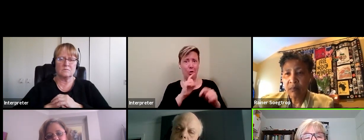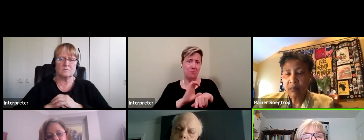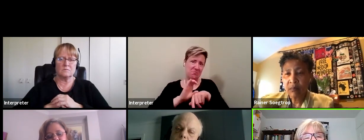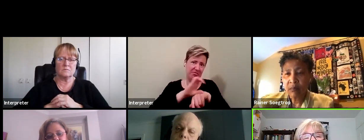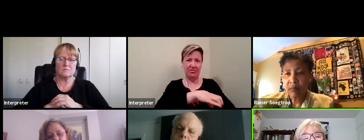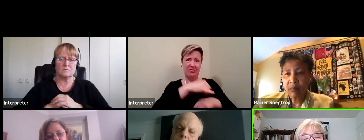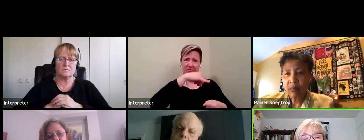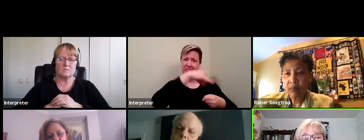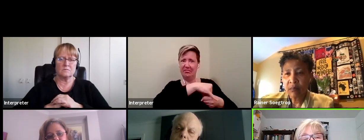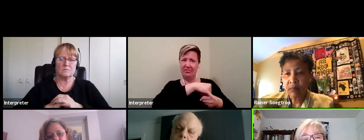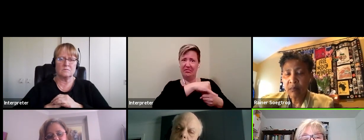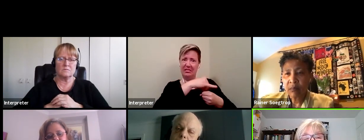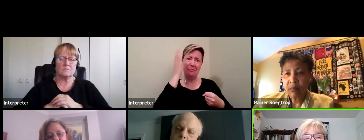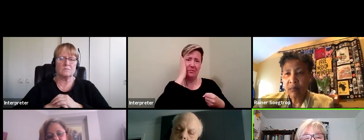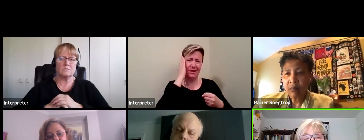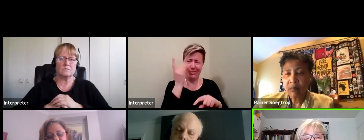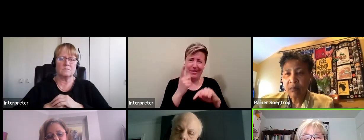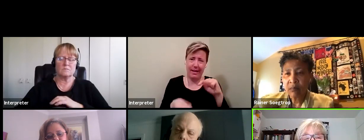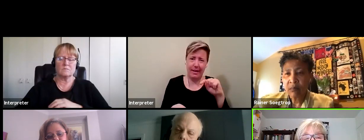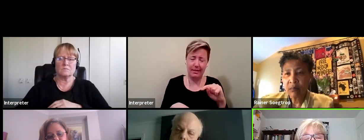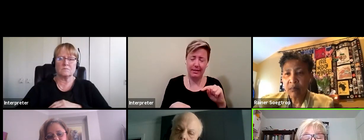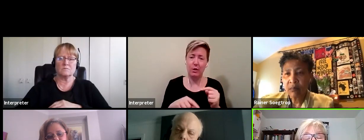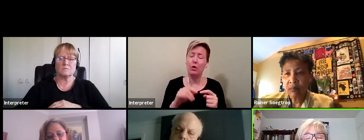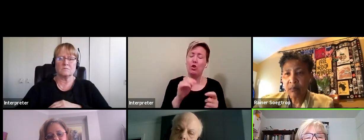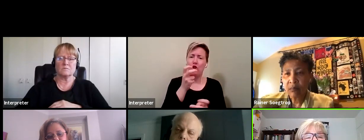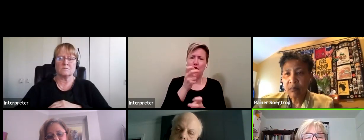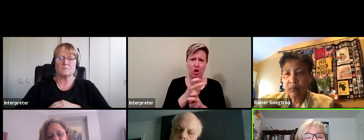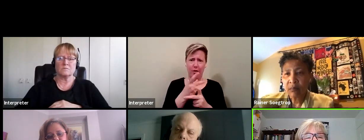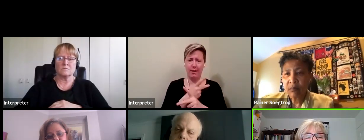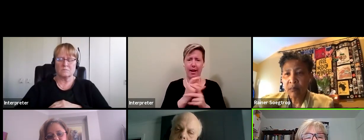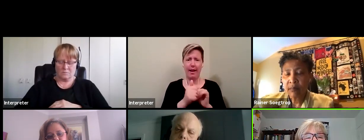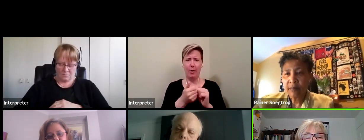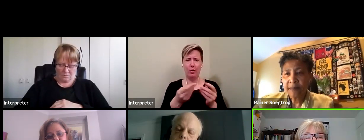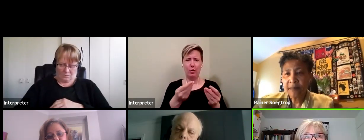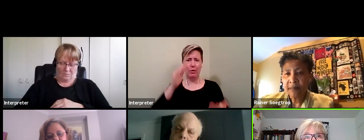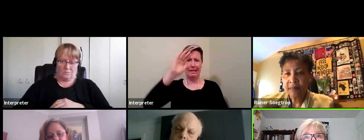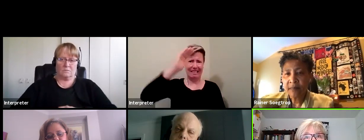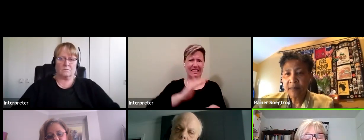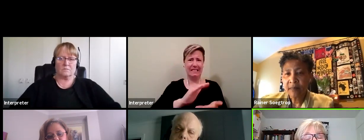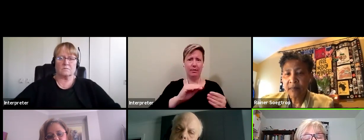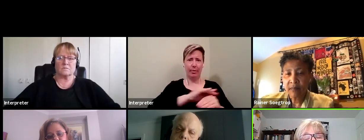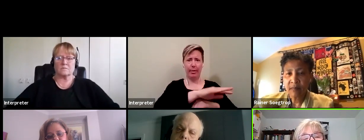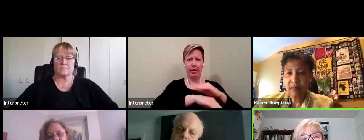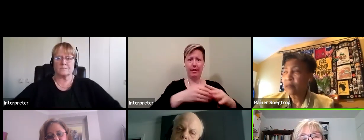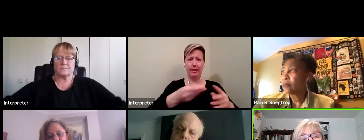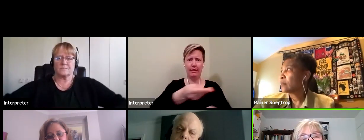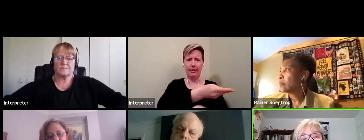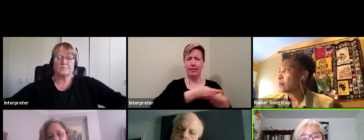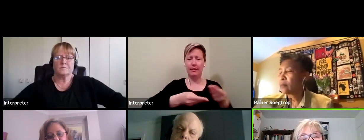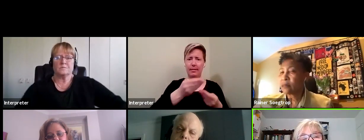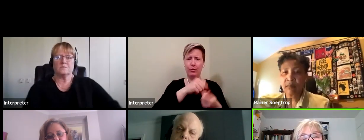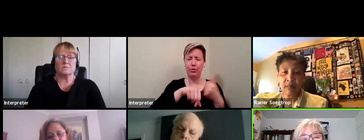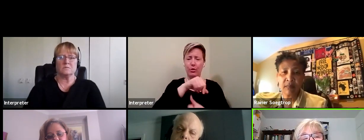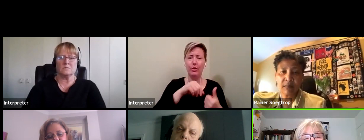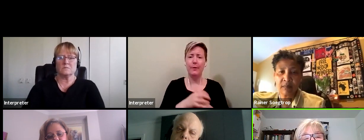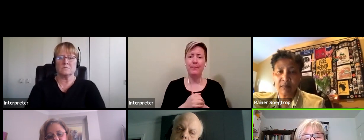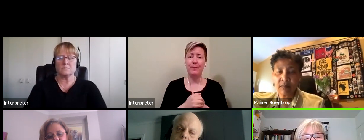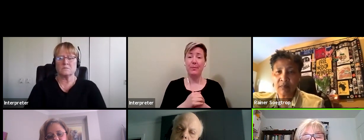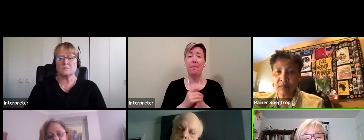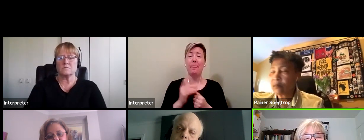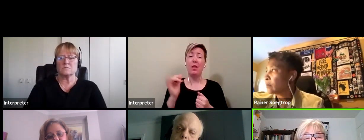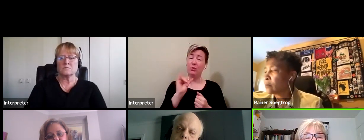planning on how to prevent the spread of the disease within these homes. It was really late to the game, I think, that workers